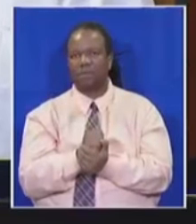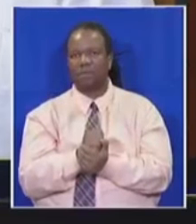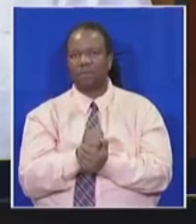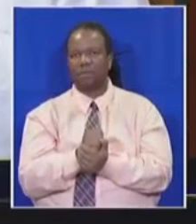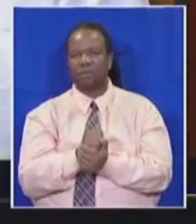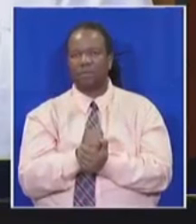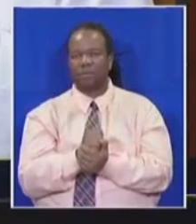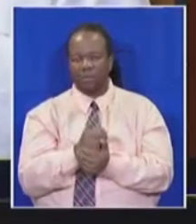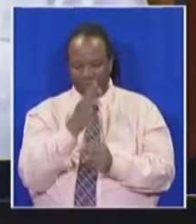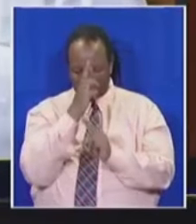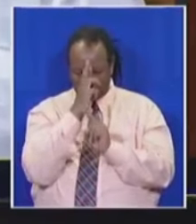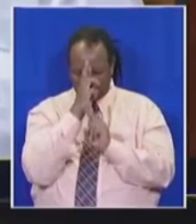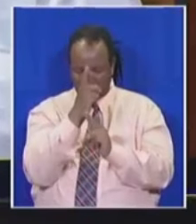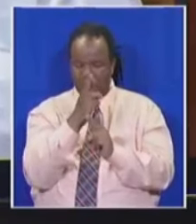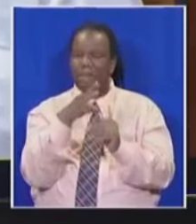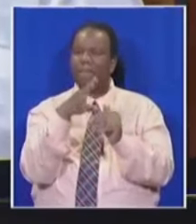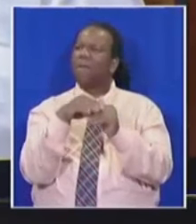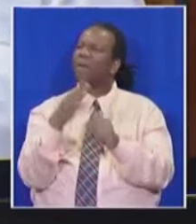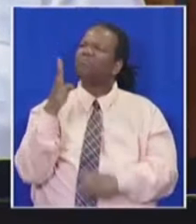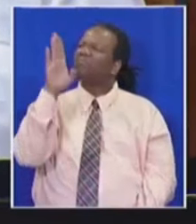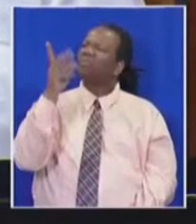Honourable member, what are you addressing me on? Yes.